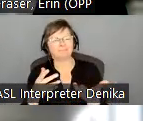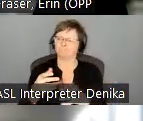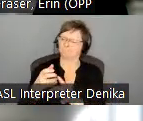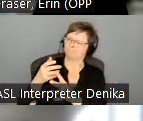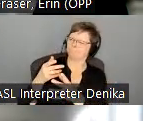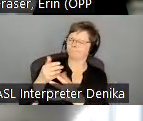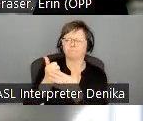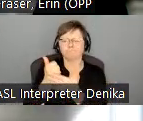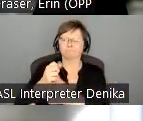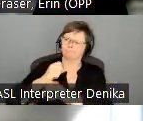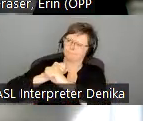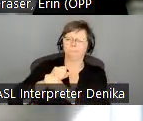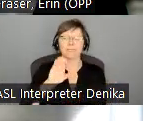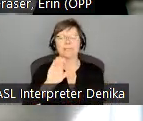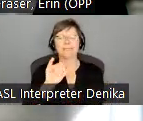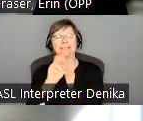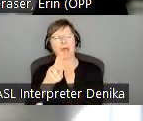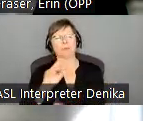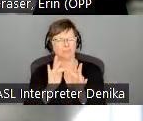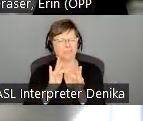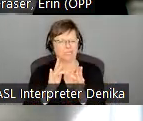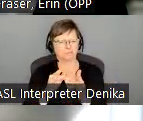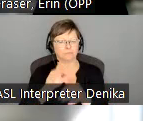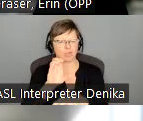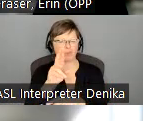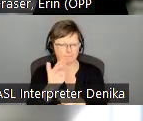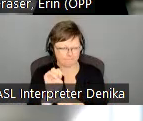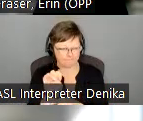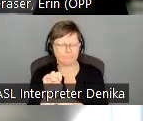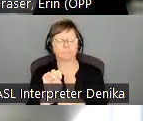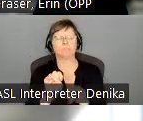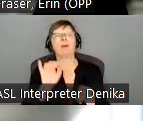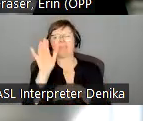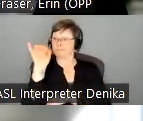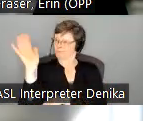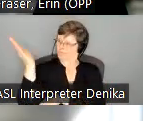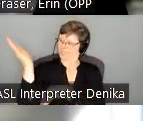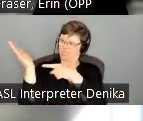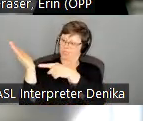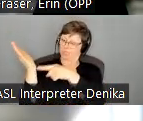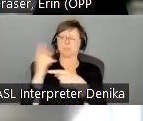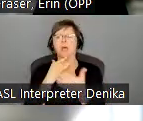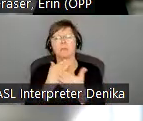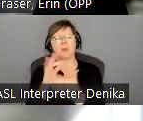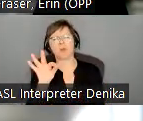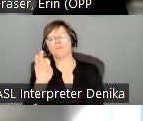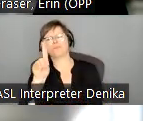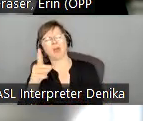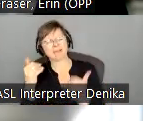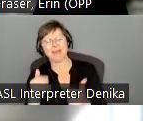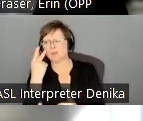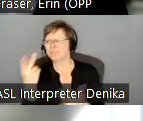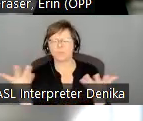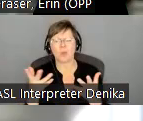and major fraud, multi-jurisdictional fraud. So we'll get into the presentation about what fraud trends we're seeing and